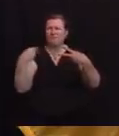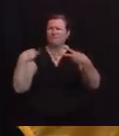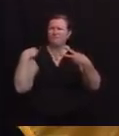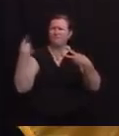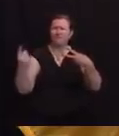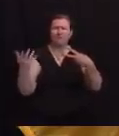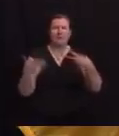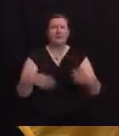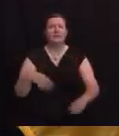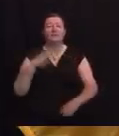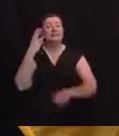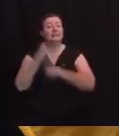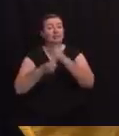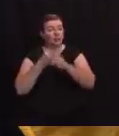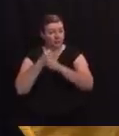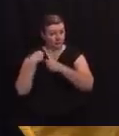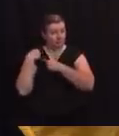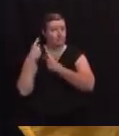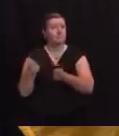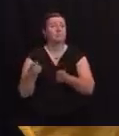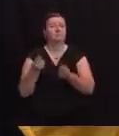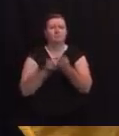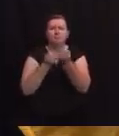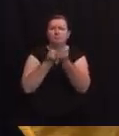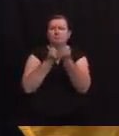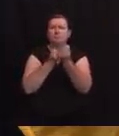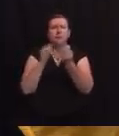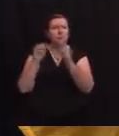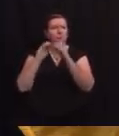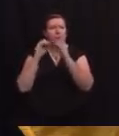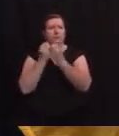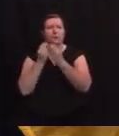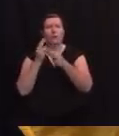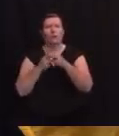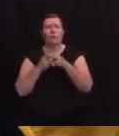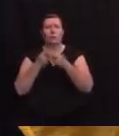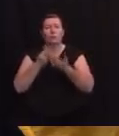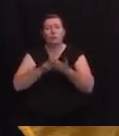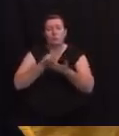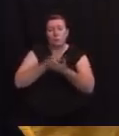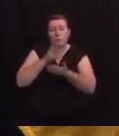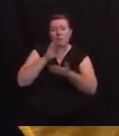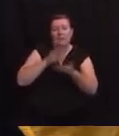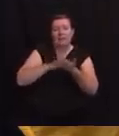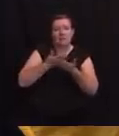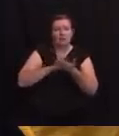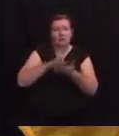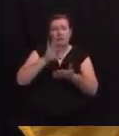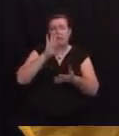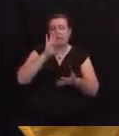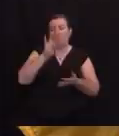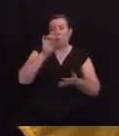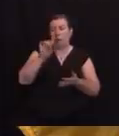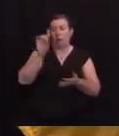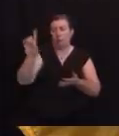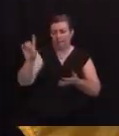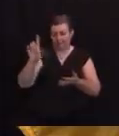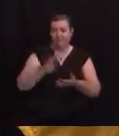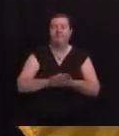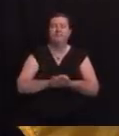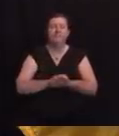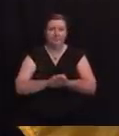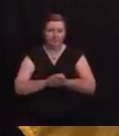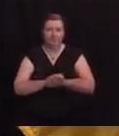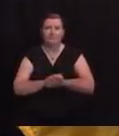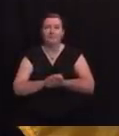the force behind this organization, Soup Kitchen 411, a nonprofit that brought technology to bear to